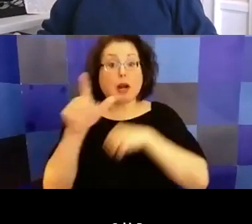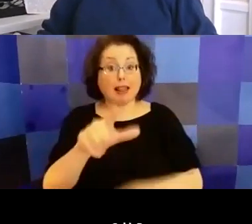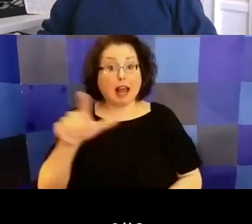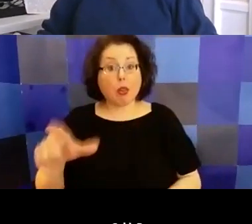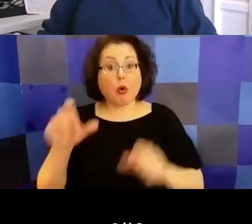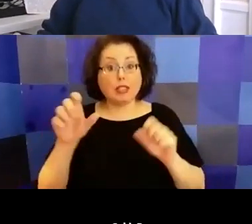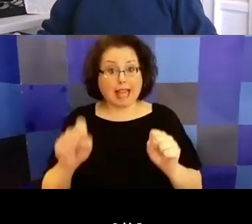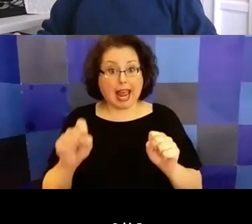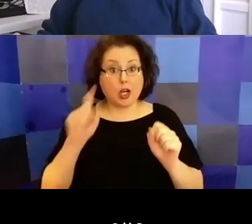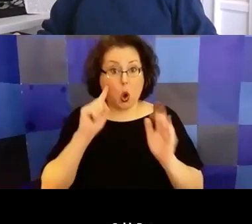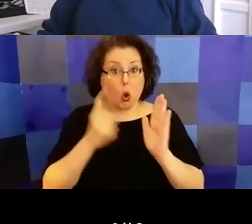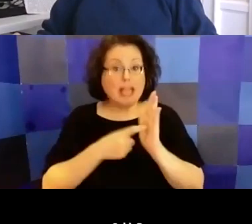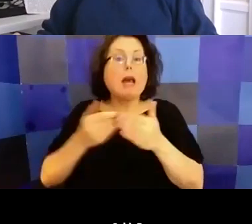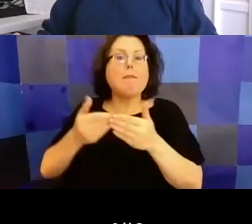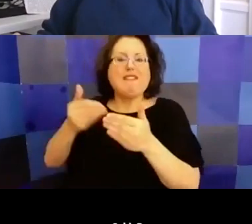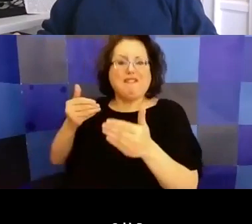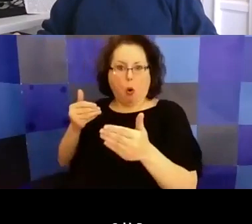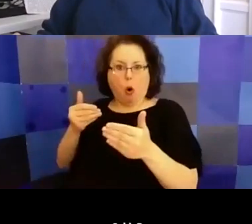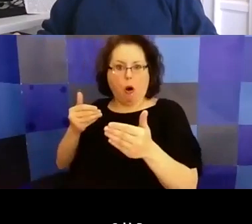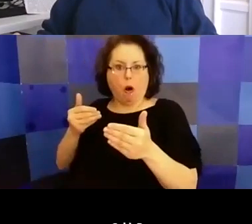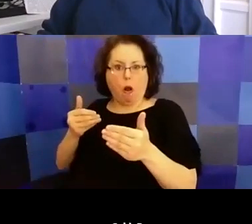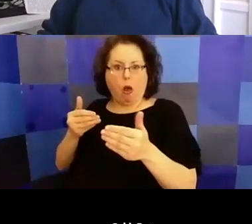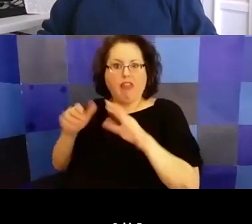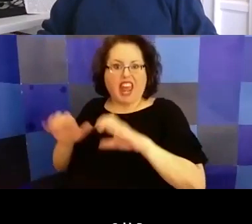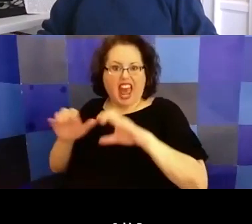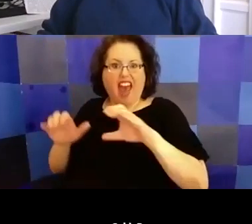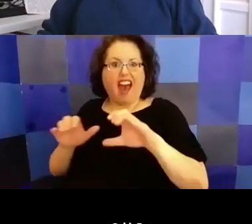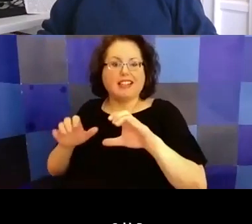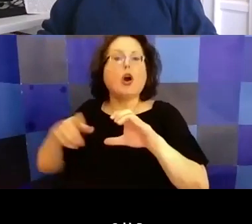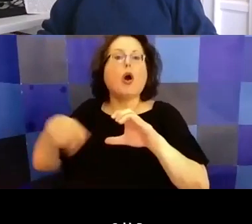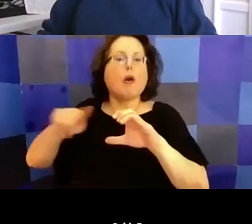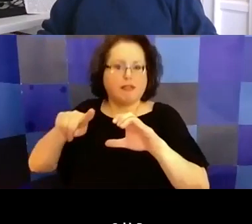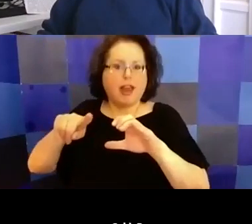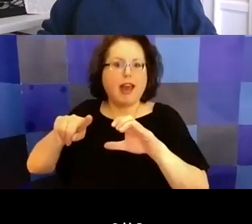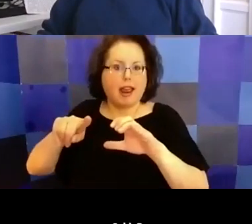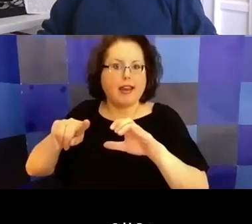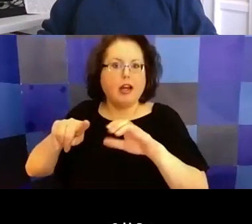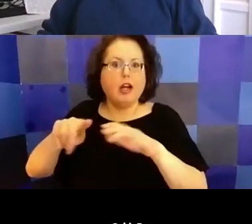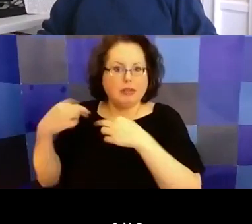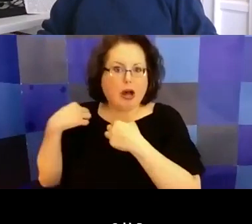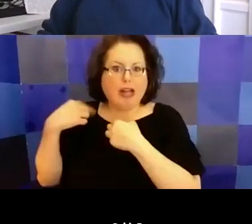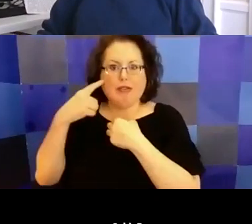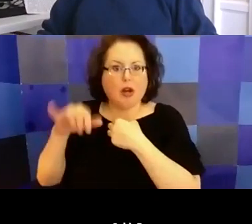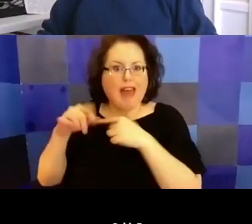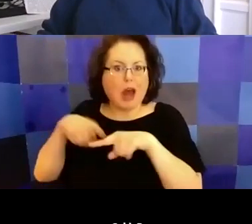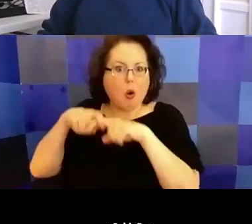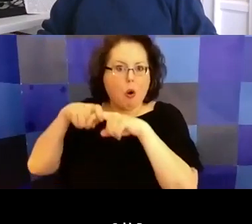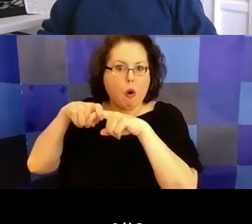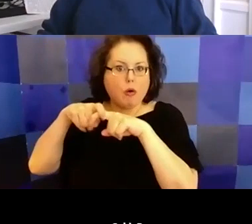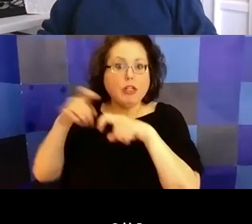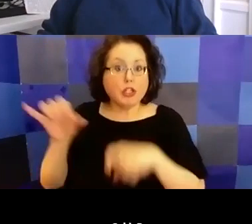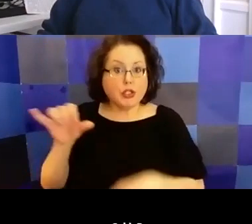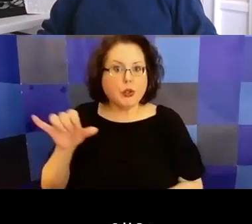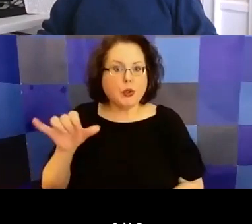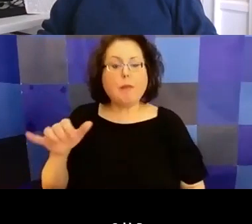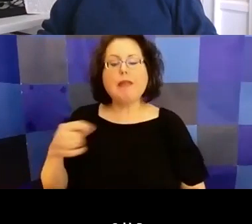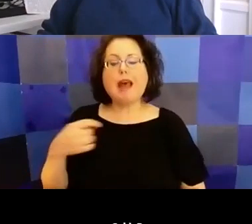before they take an action whether or not they are subject to the moratorium. But I do want to say